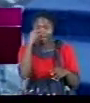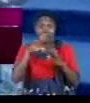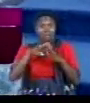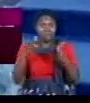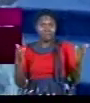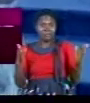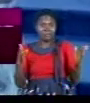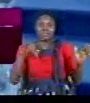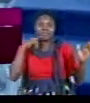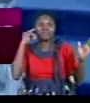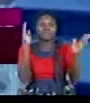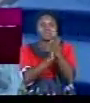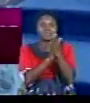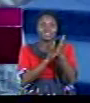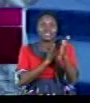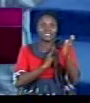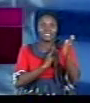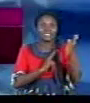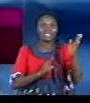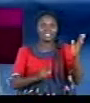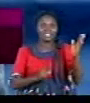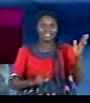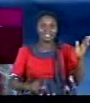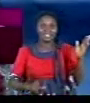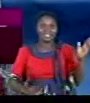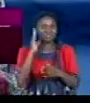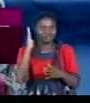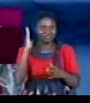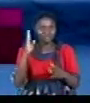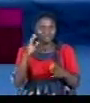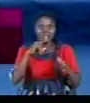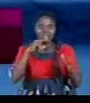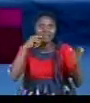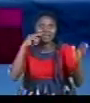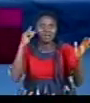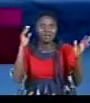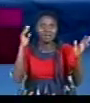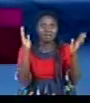Tell us your testimony now. Praise the Lord.